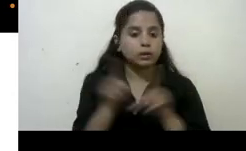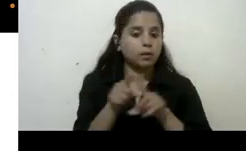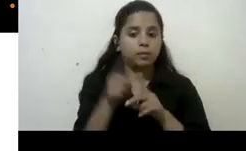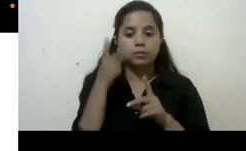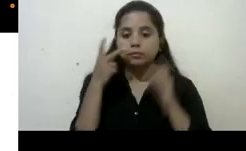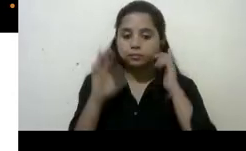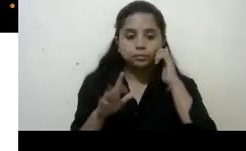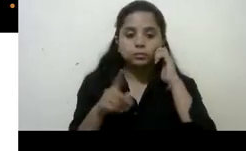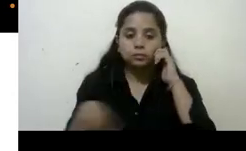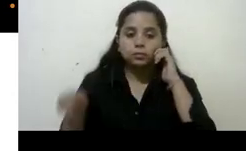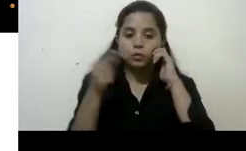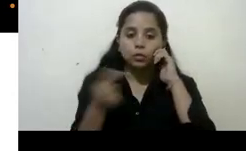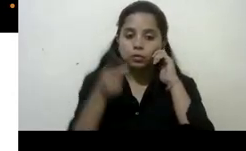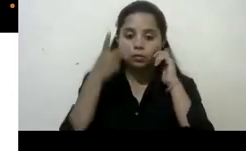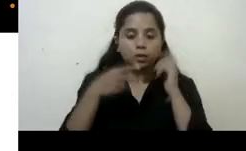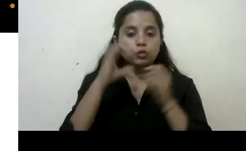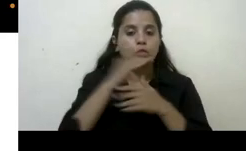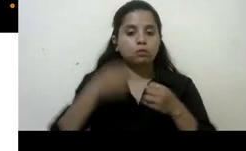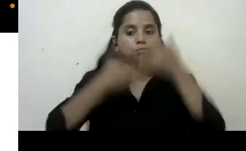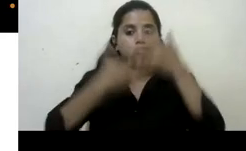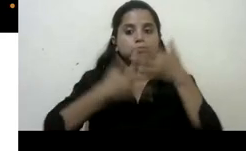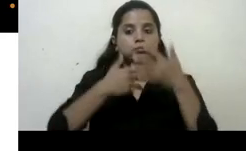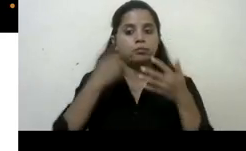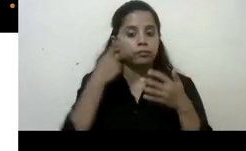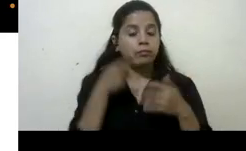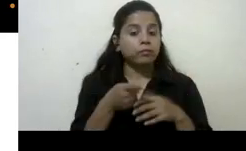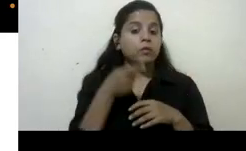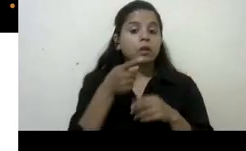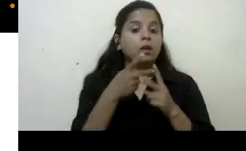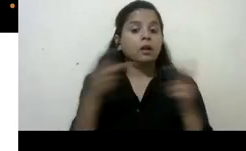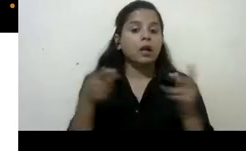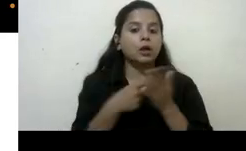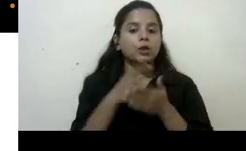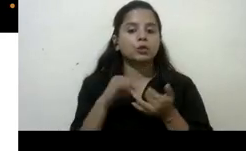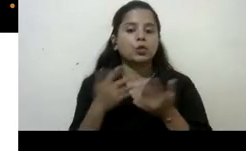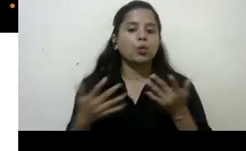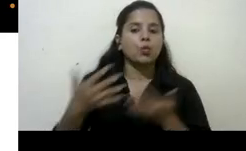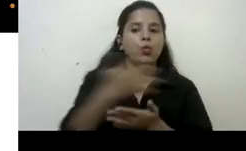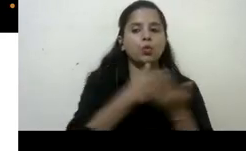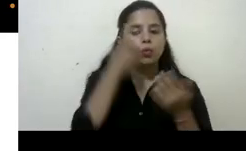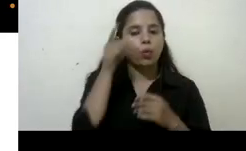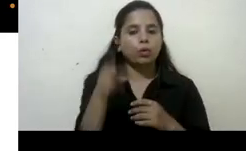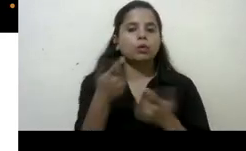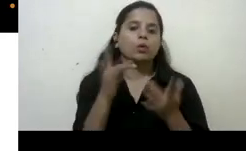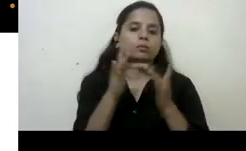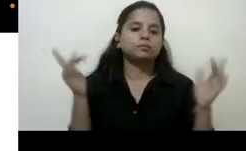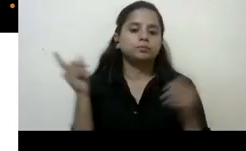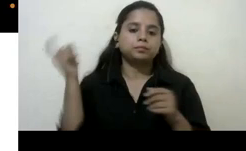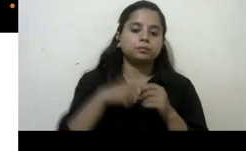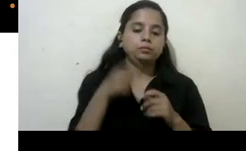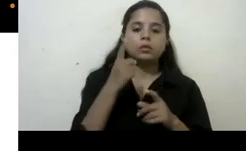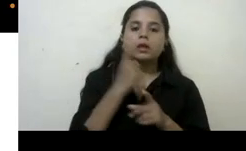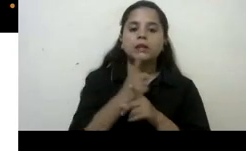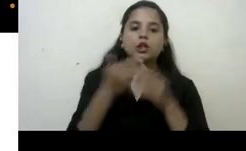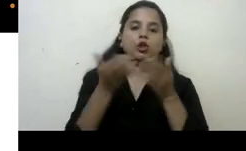because you can save these platforms as a resource for you to join virtually to a particular teacher